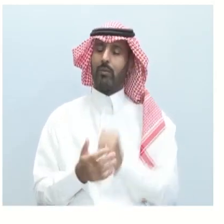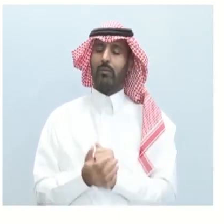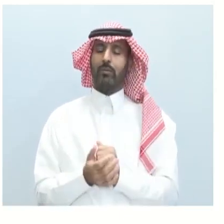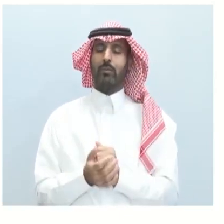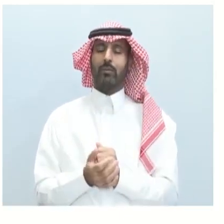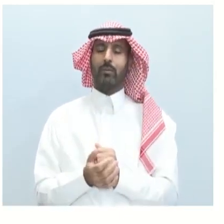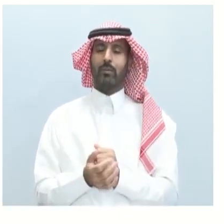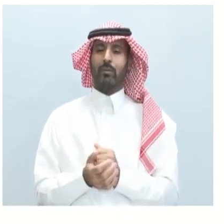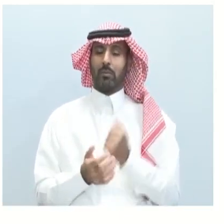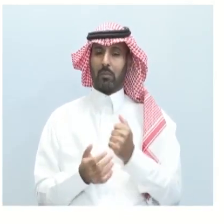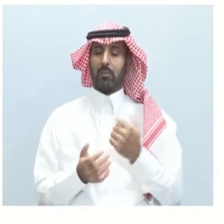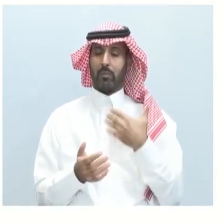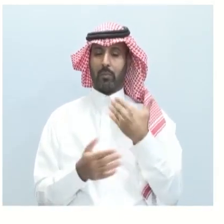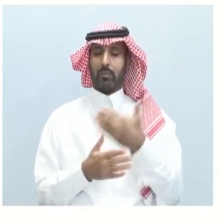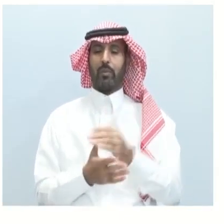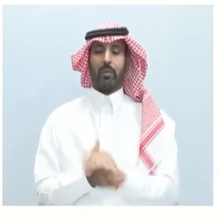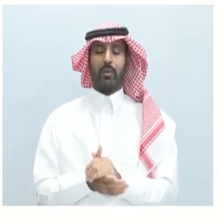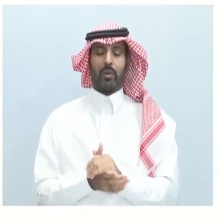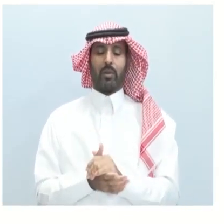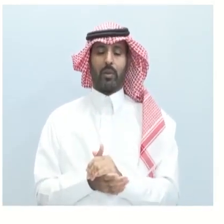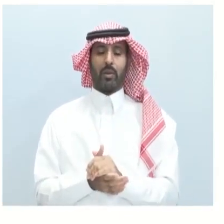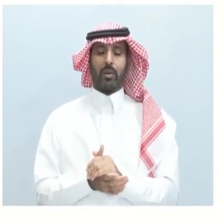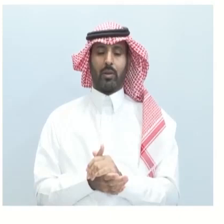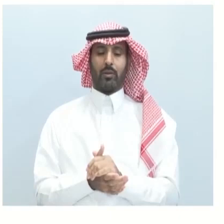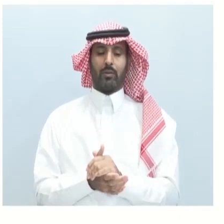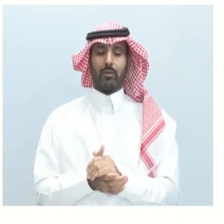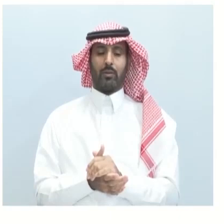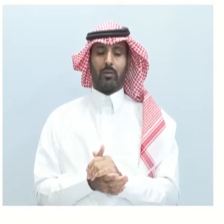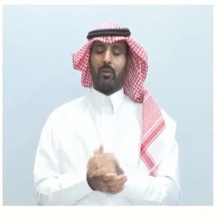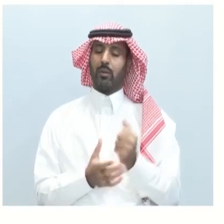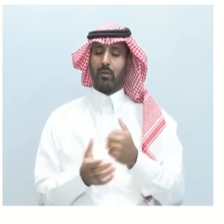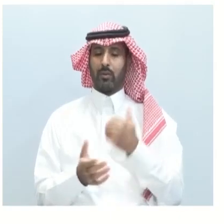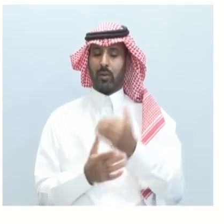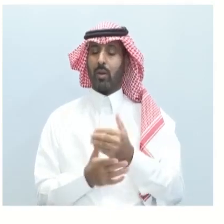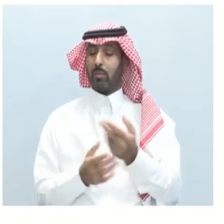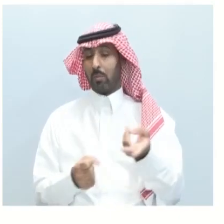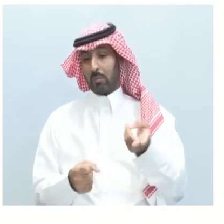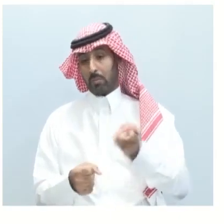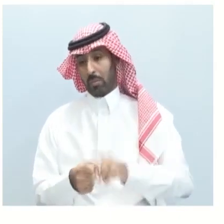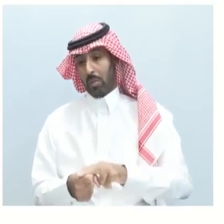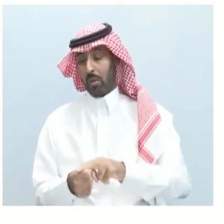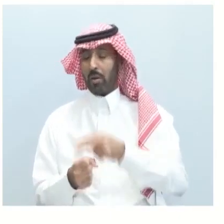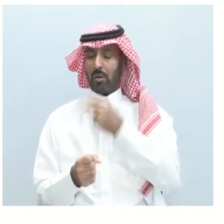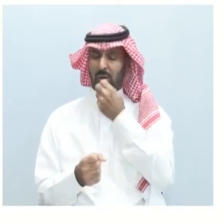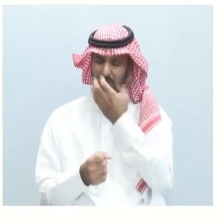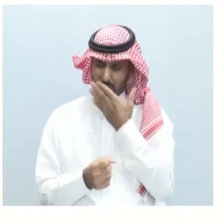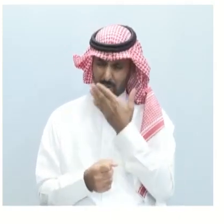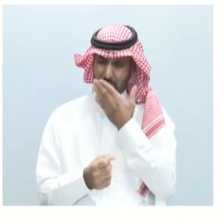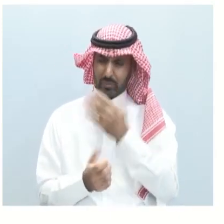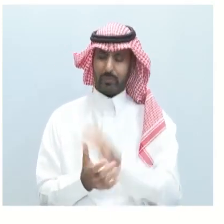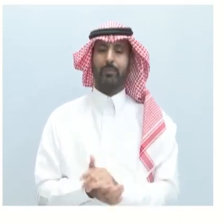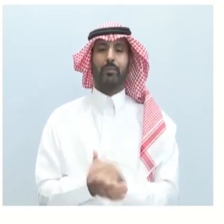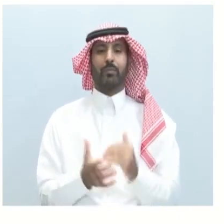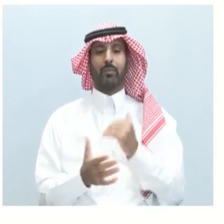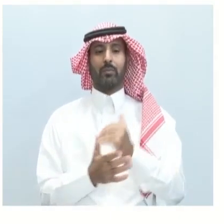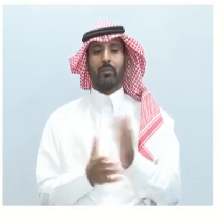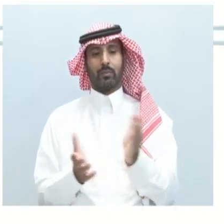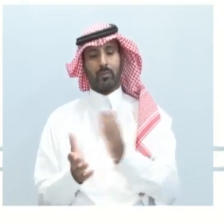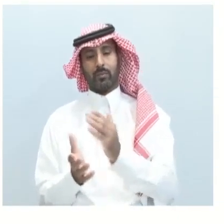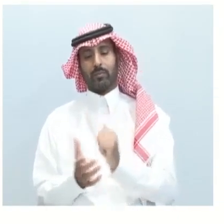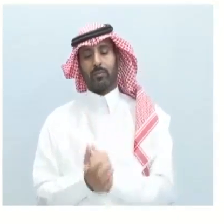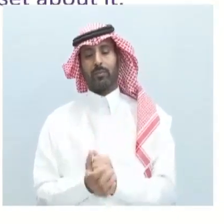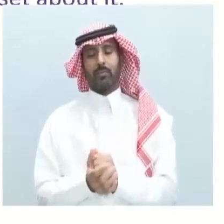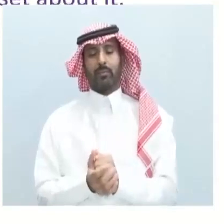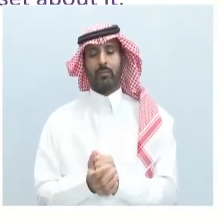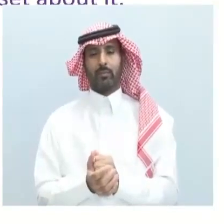I already am getting one, which means that we have here another. So check your answers with me. Moving on to